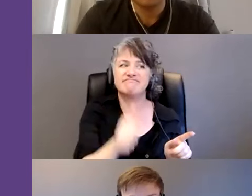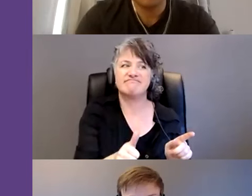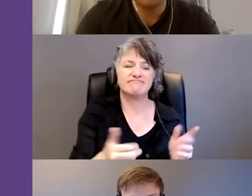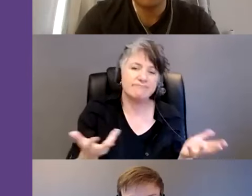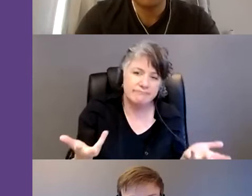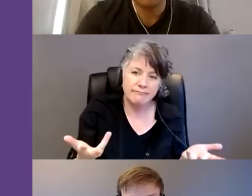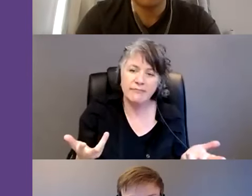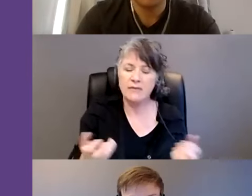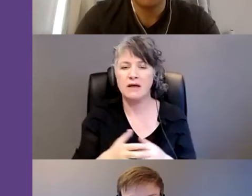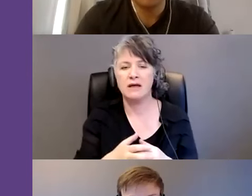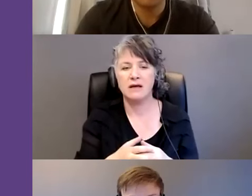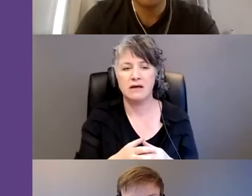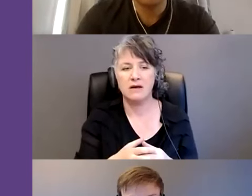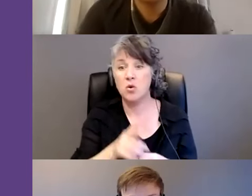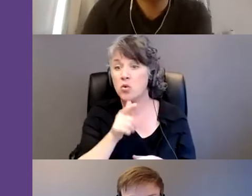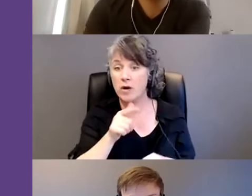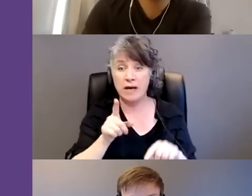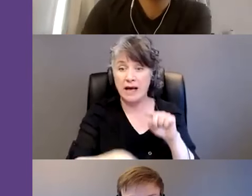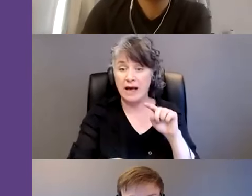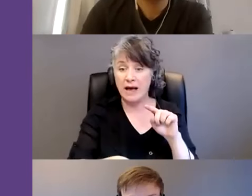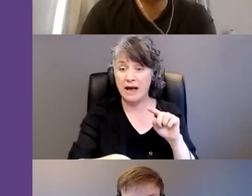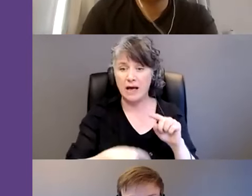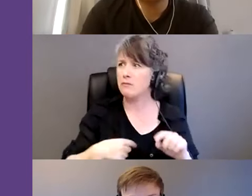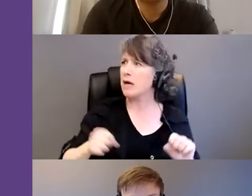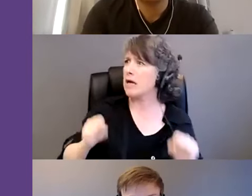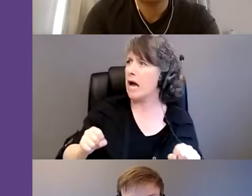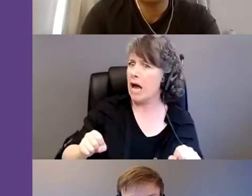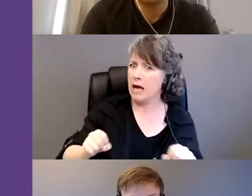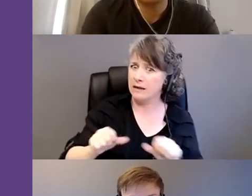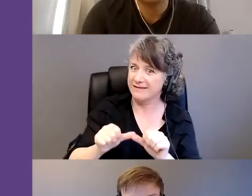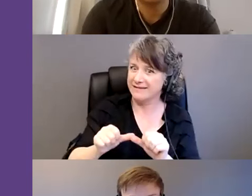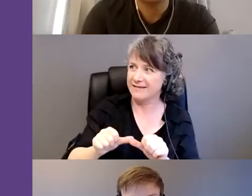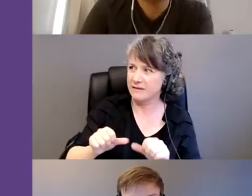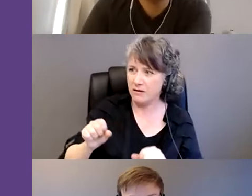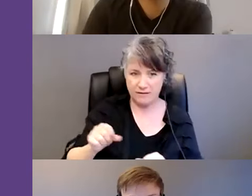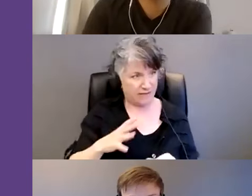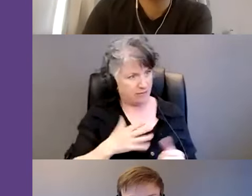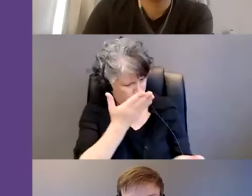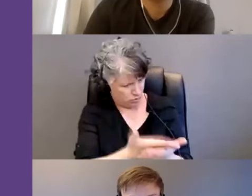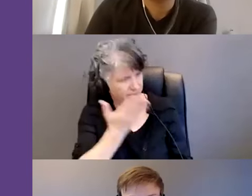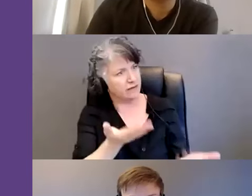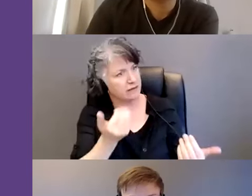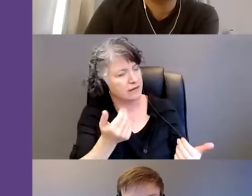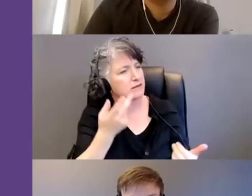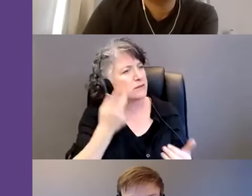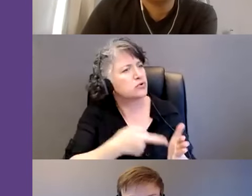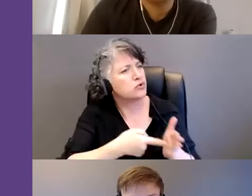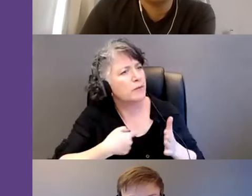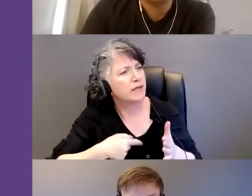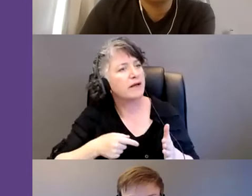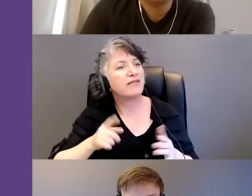the ones that are quite incapable are all going, I can. And you just, okay, well then prove it, and we'll get everybody off your